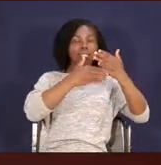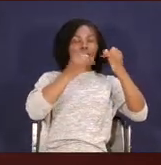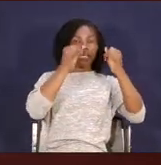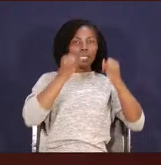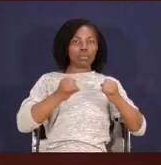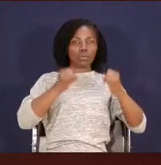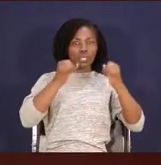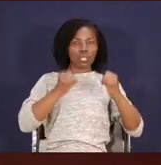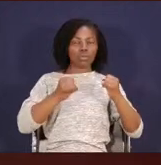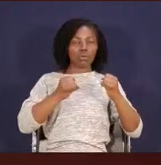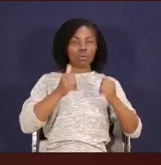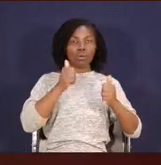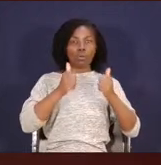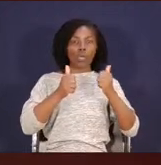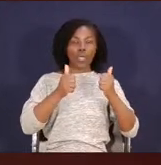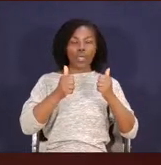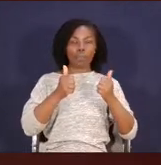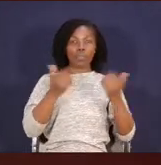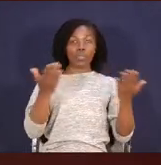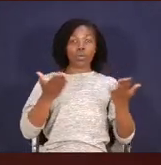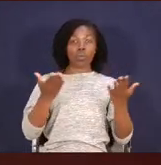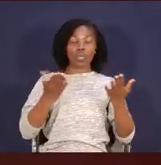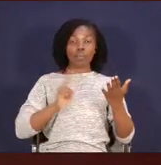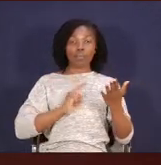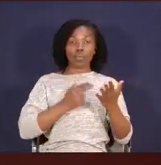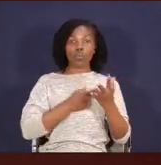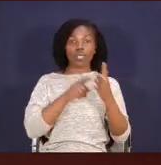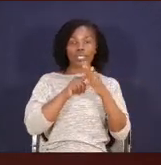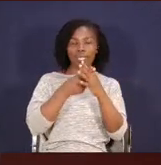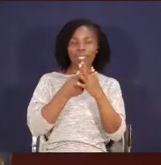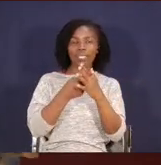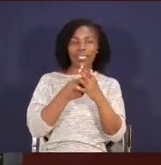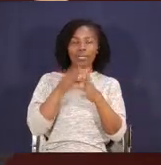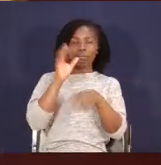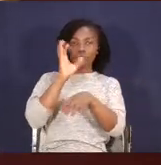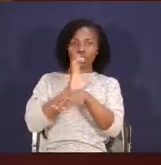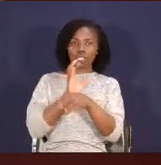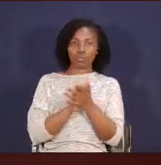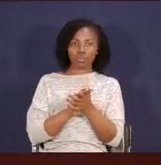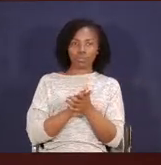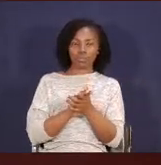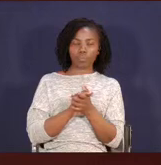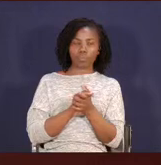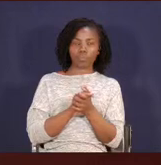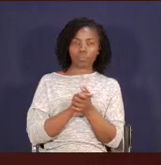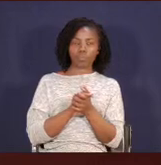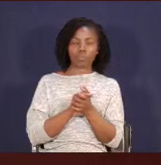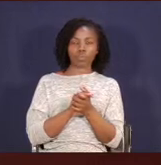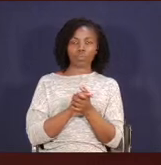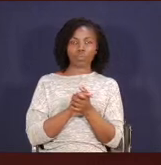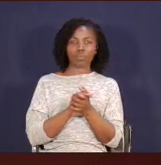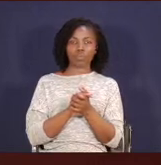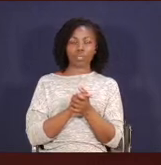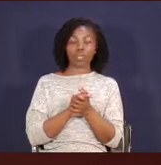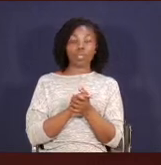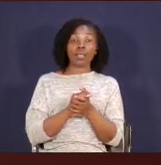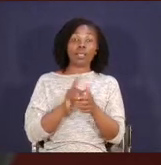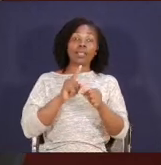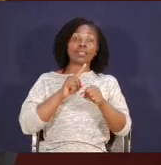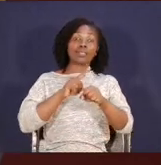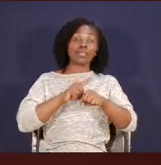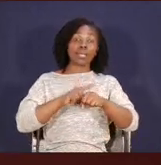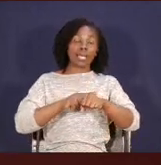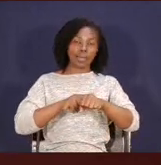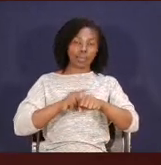dwarfing where we all started. And I drove there with my daughter. We were discussing it. That's where we started. Yeah. And while we were